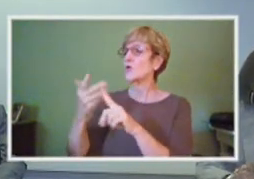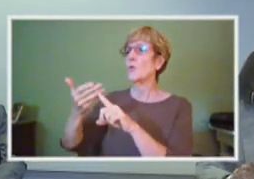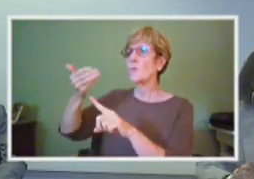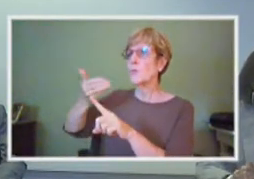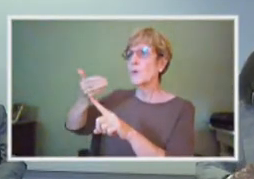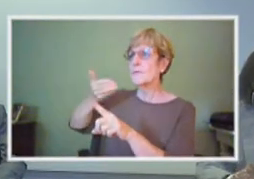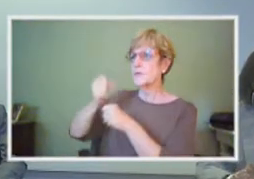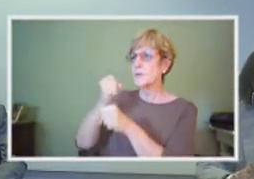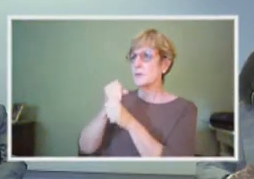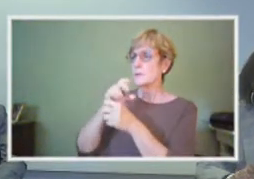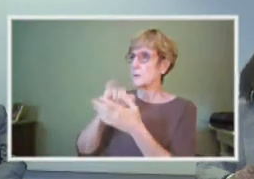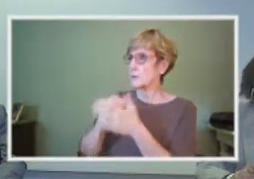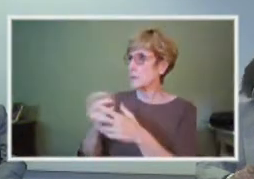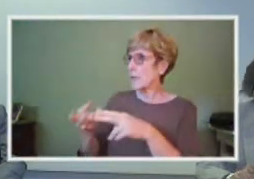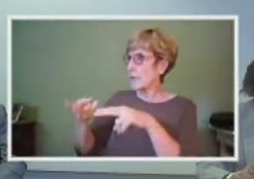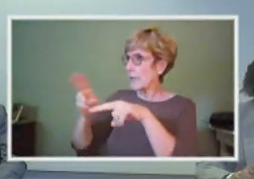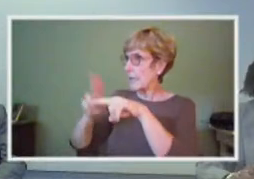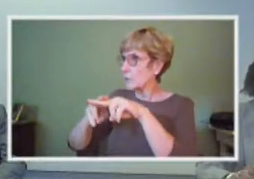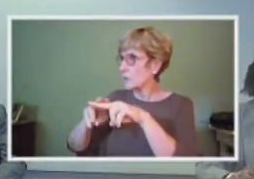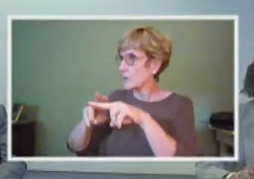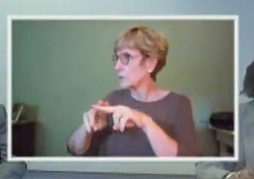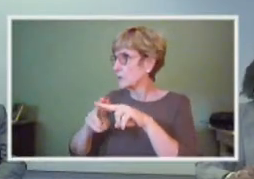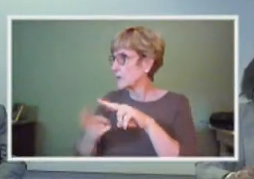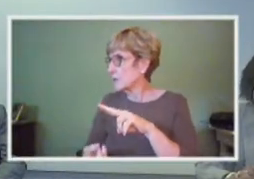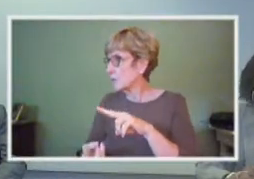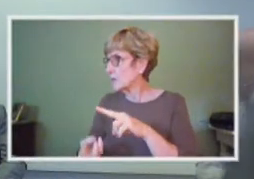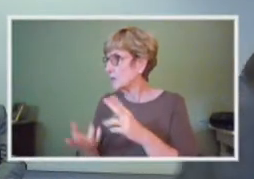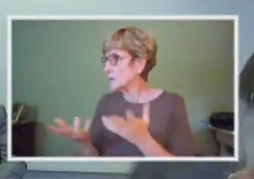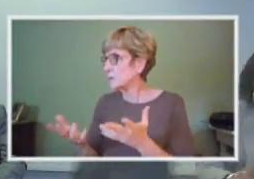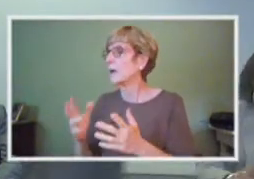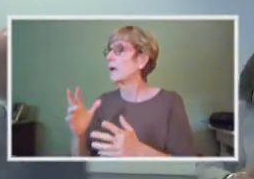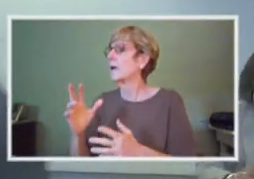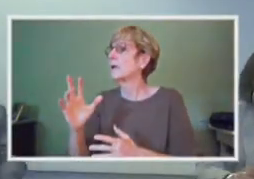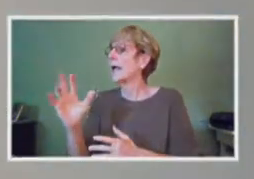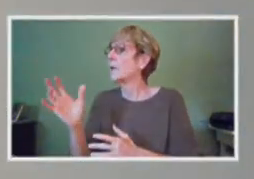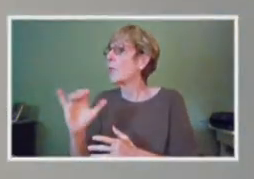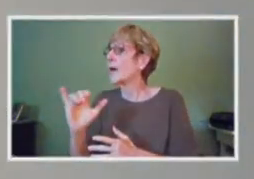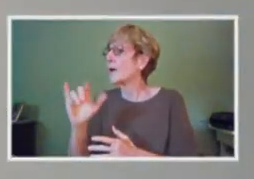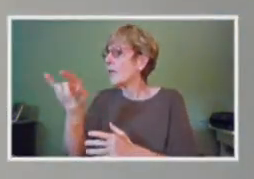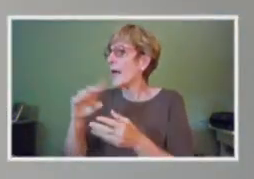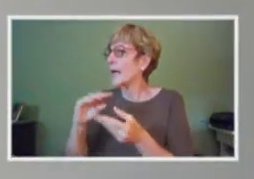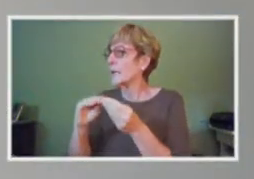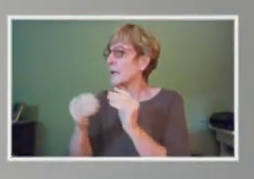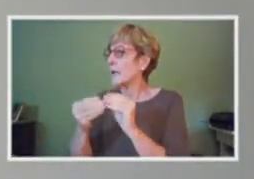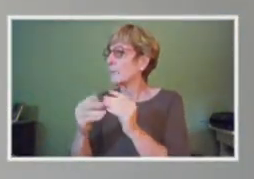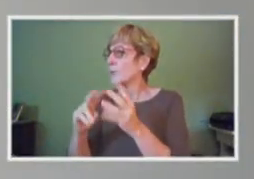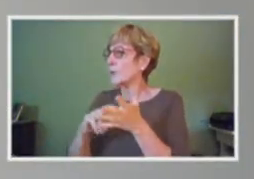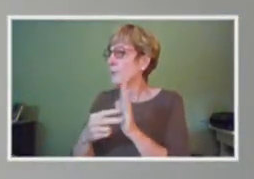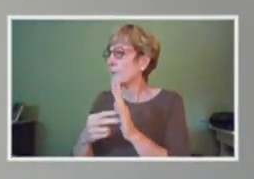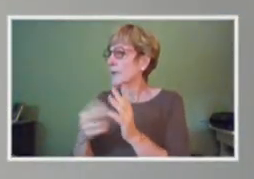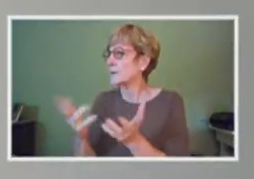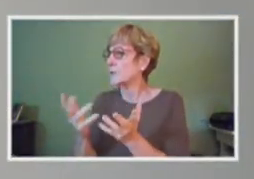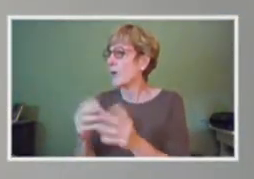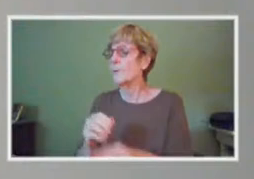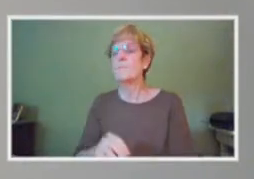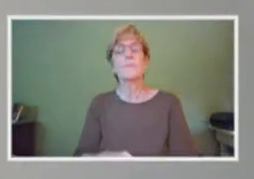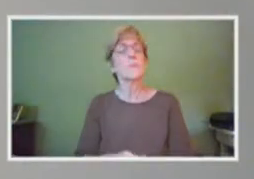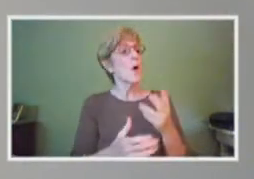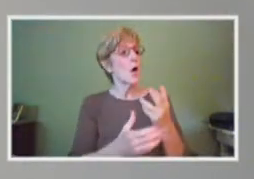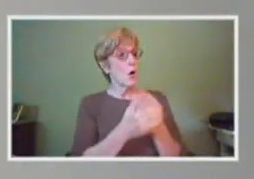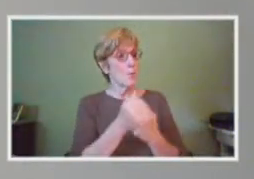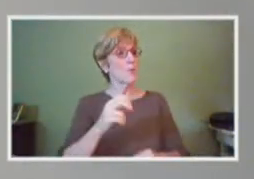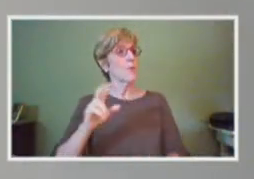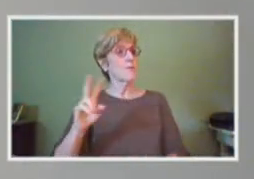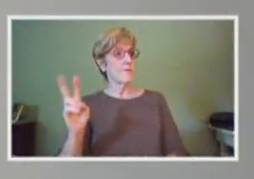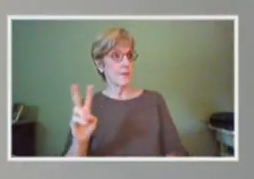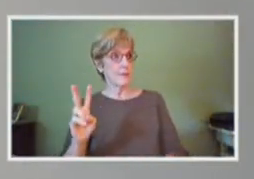increase? Is it a decrease? Like, where are we sitting with that? So all of that is interesting. And on both sides, both victims and